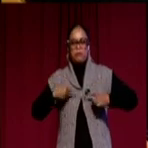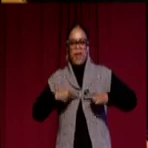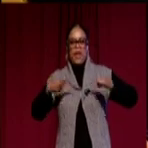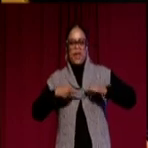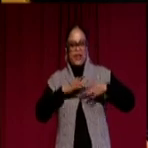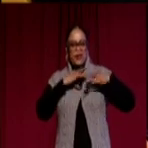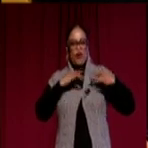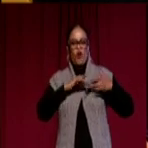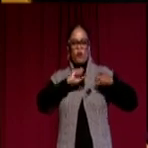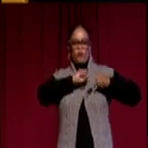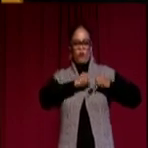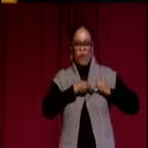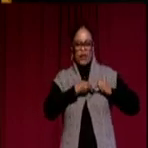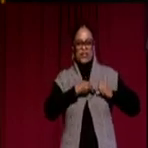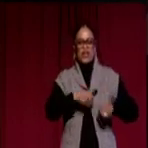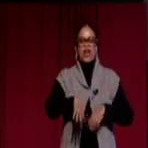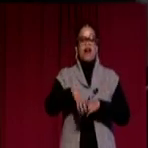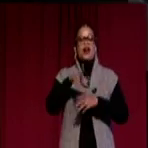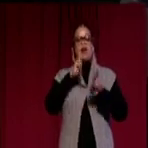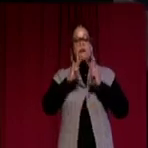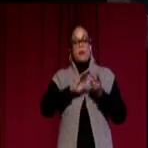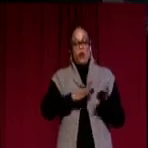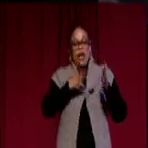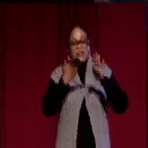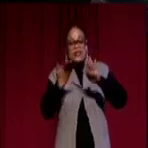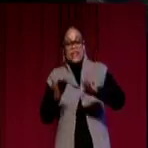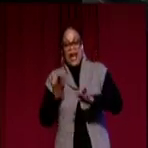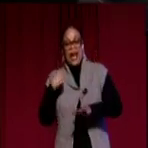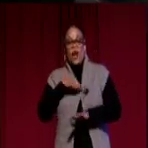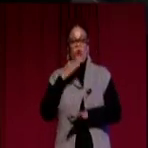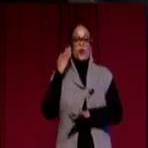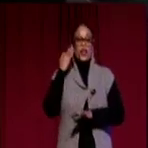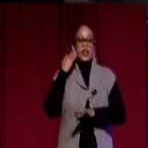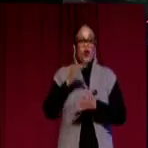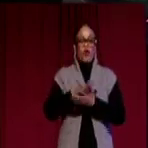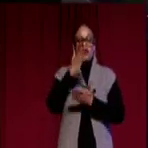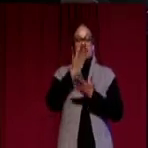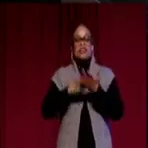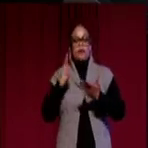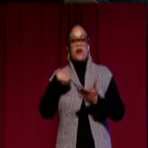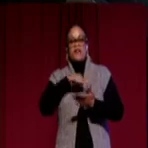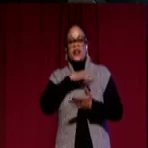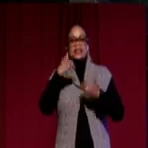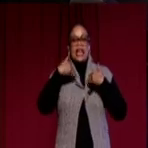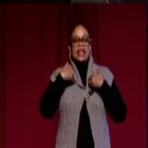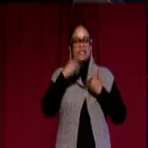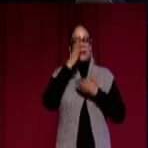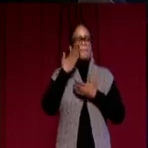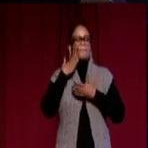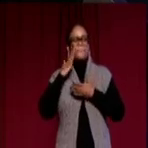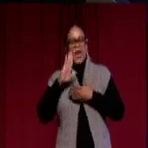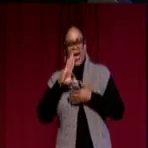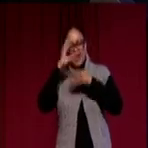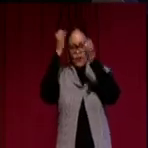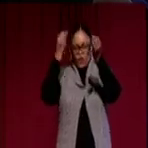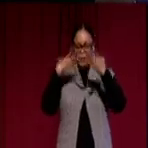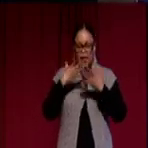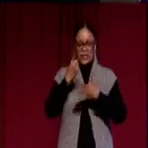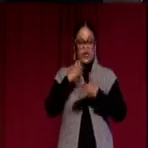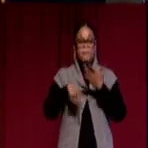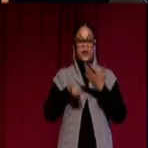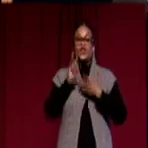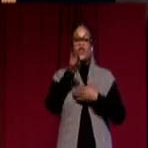pain. We've lost a few loved ones. Some of us got some bad news. But guess what?